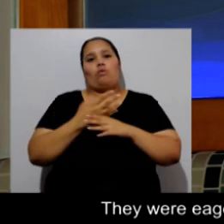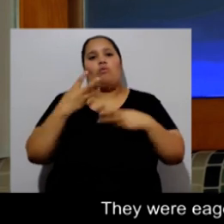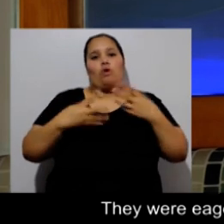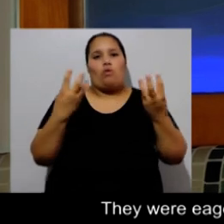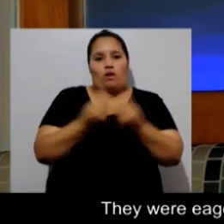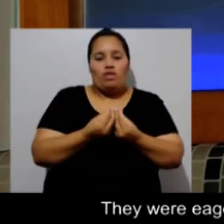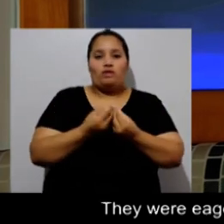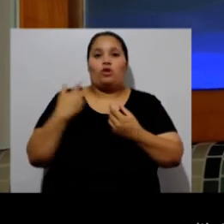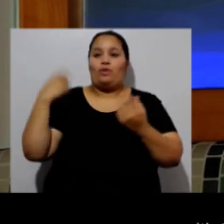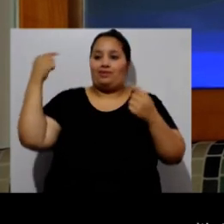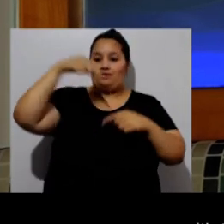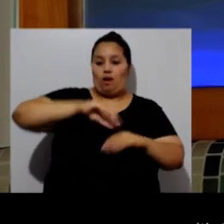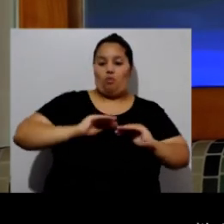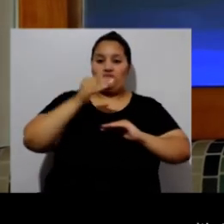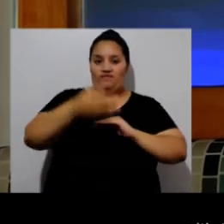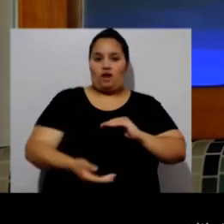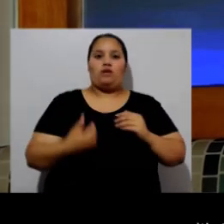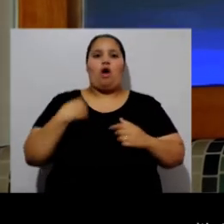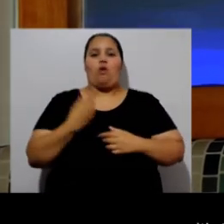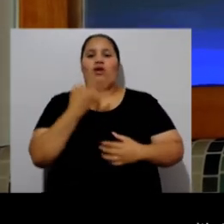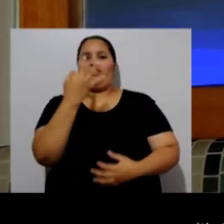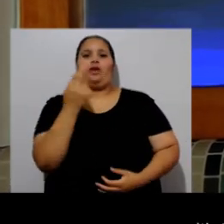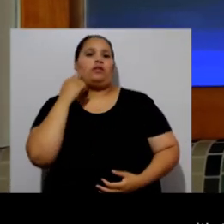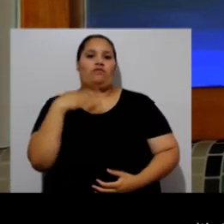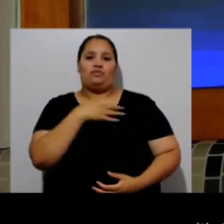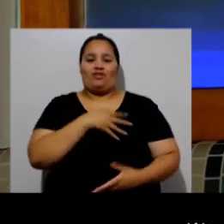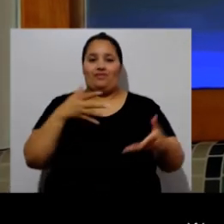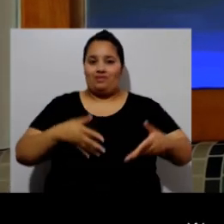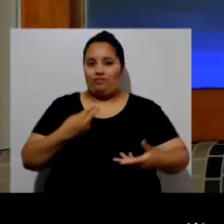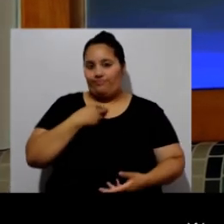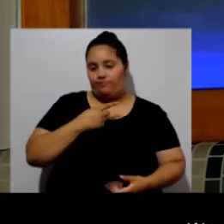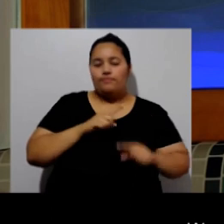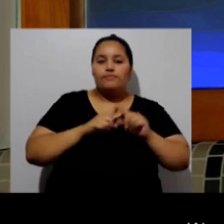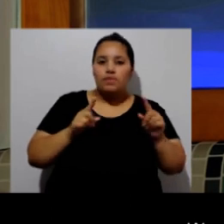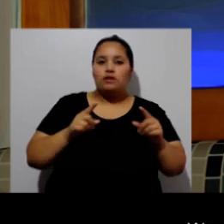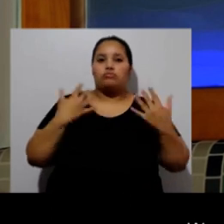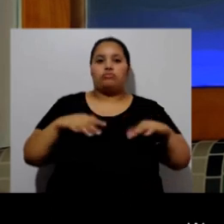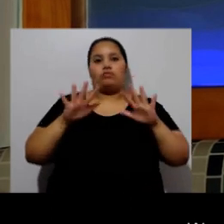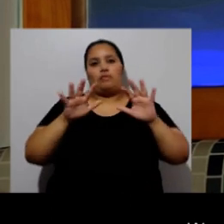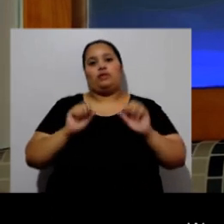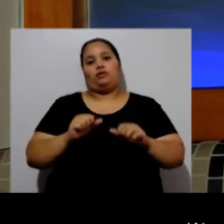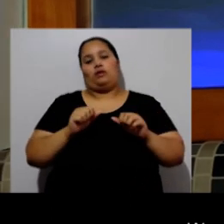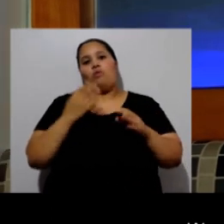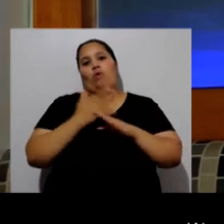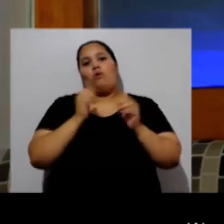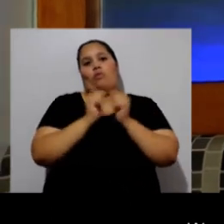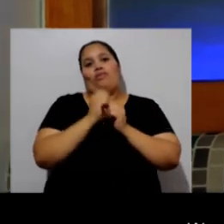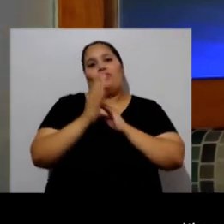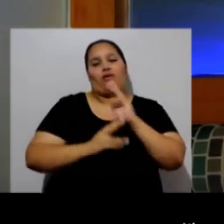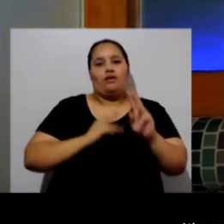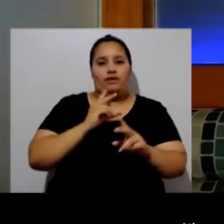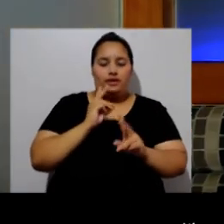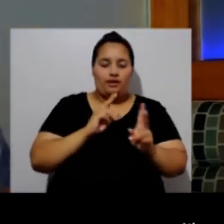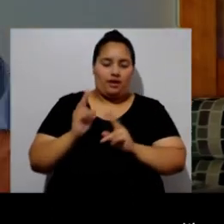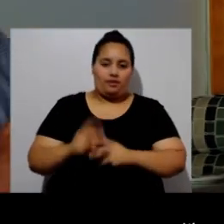was amazing working with them. And coming here to the Waterfront, we, unfortunately, only have three Deaf staff.